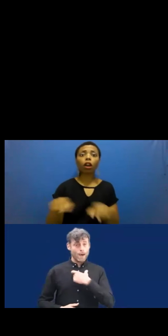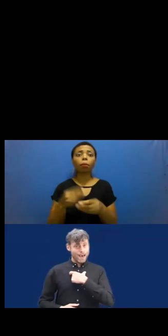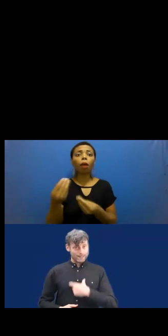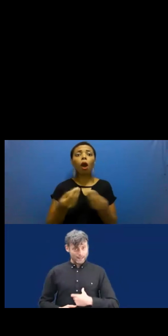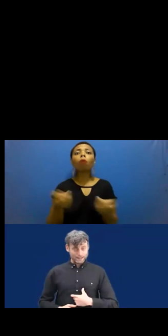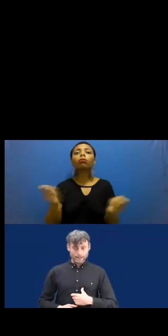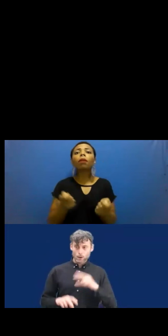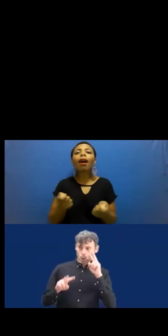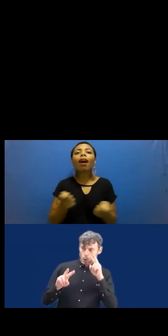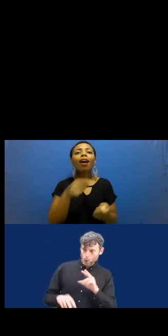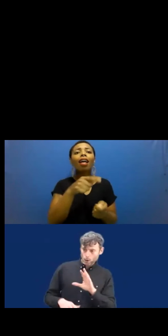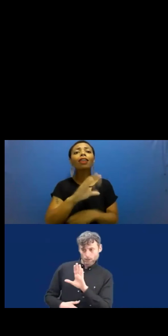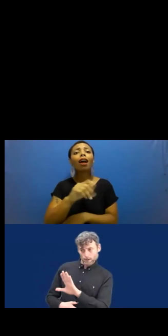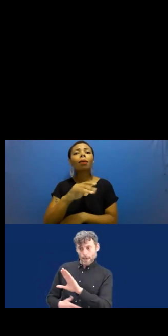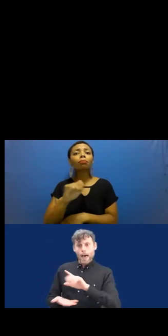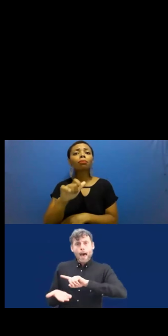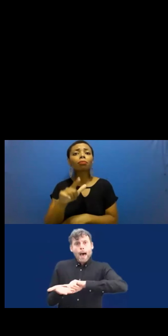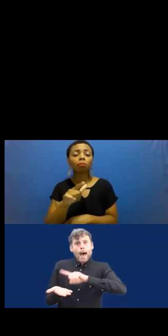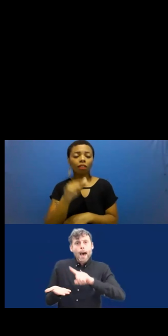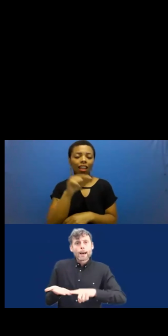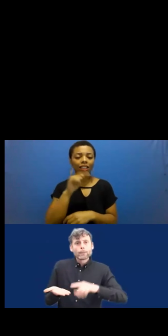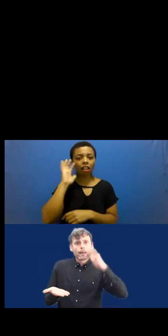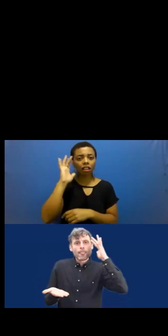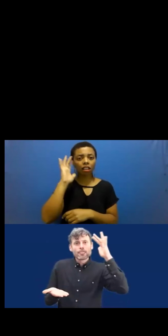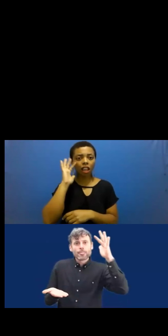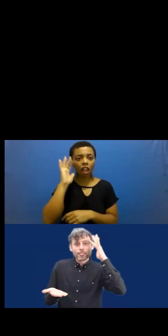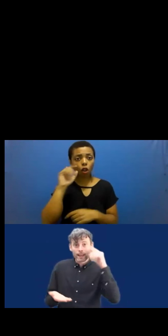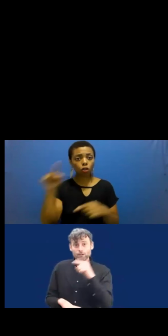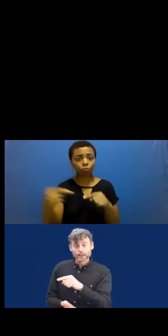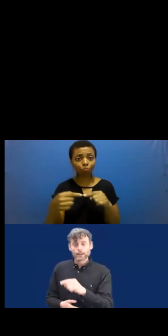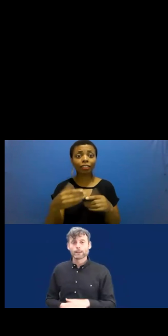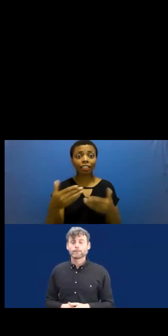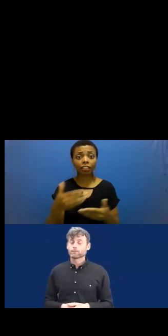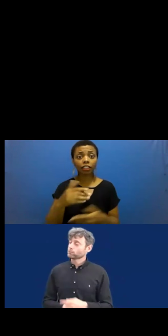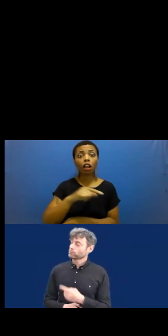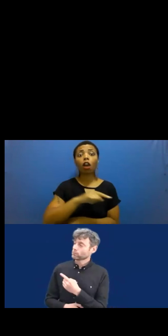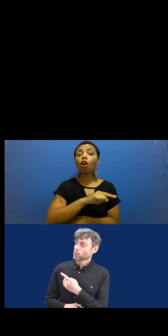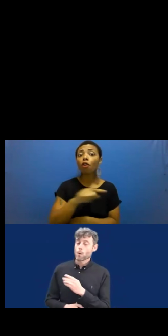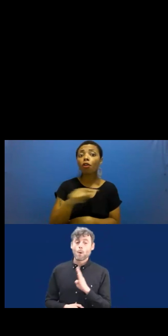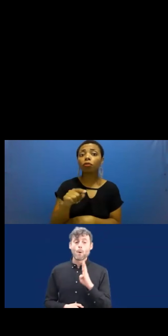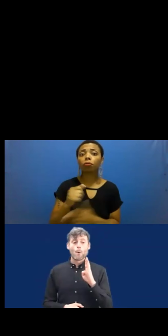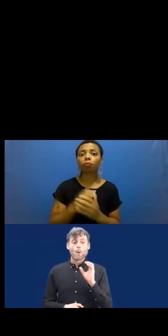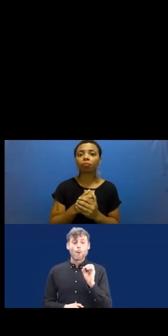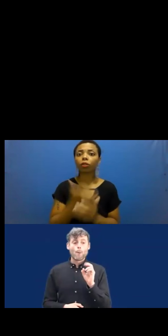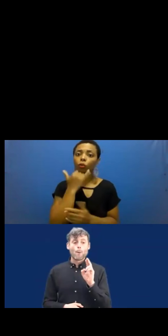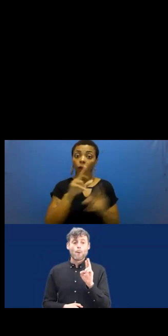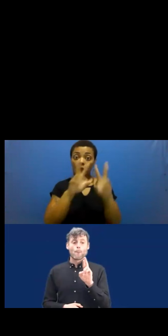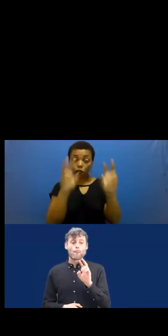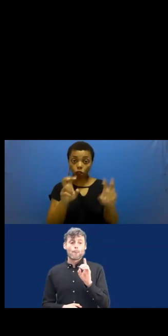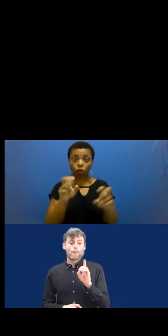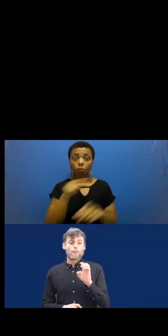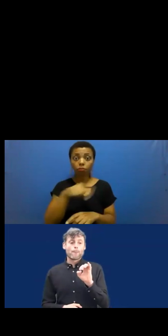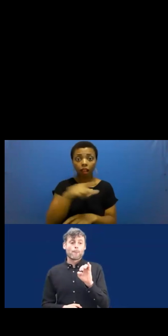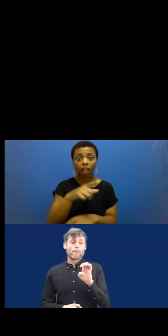capital theory. Bourdieu differentiates between economic